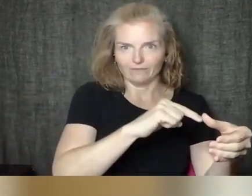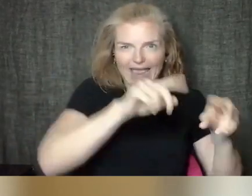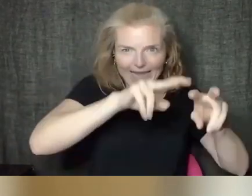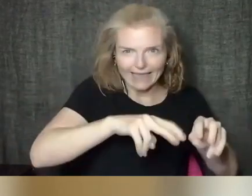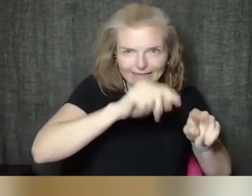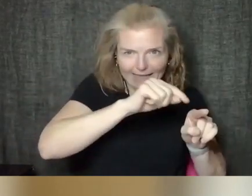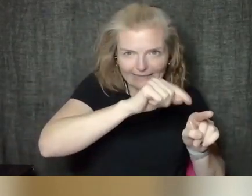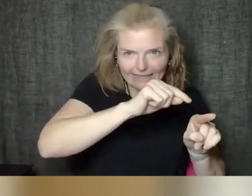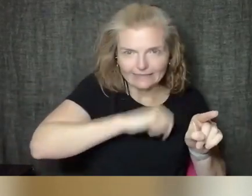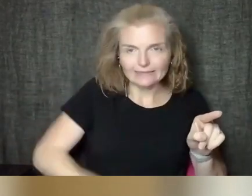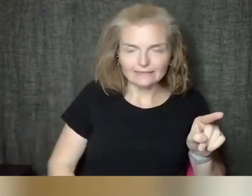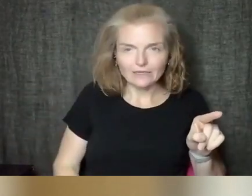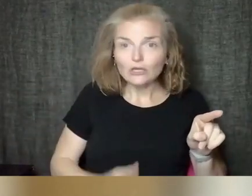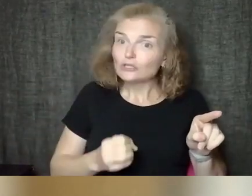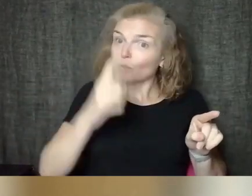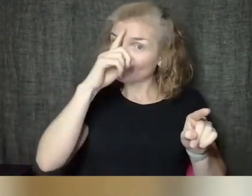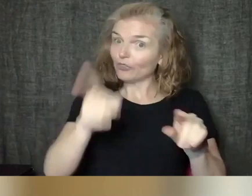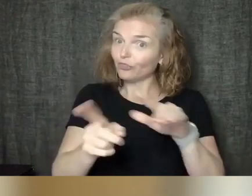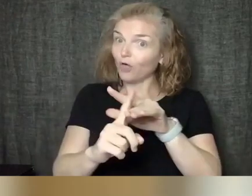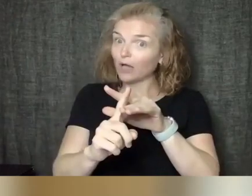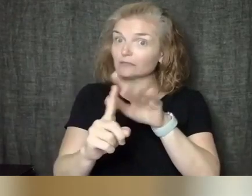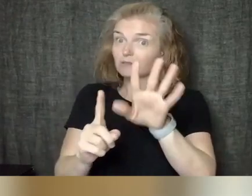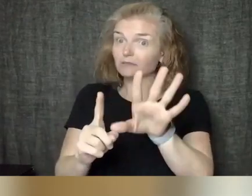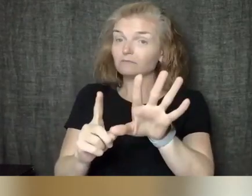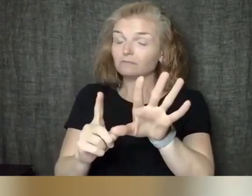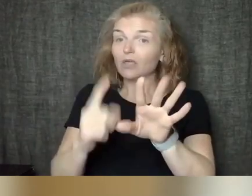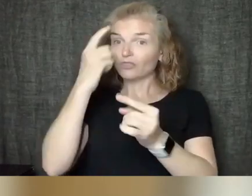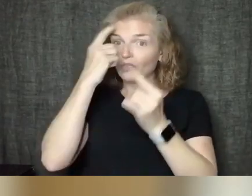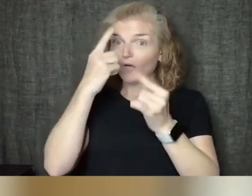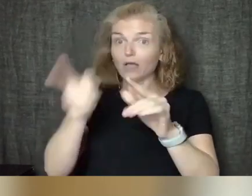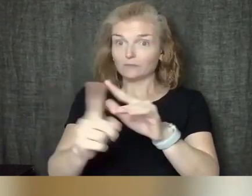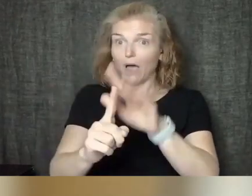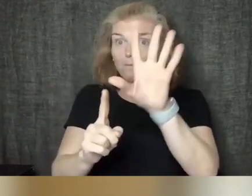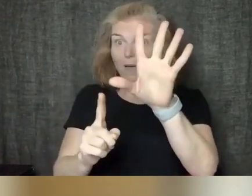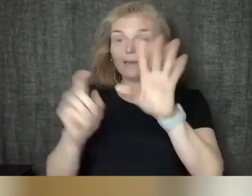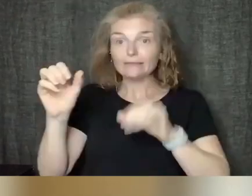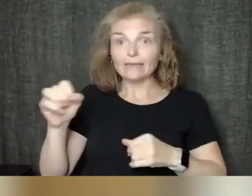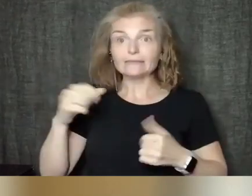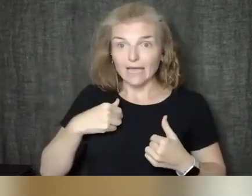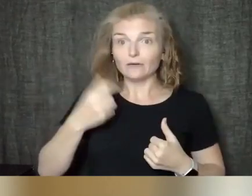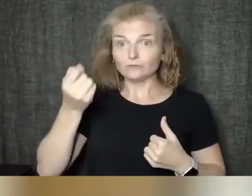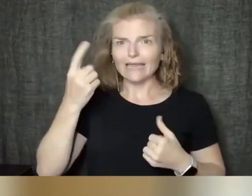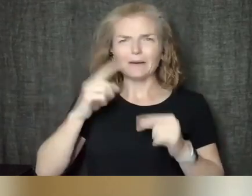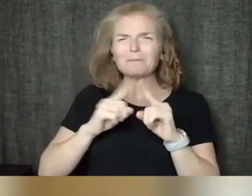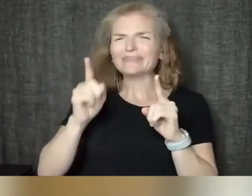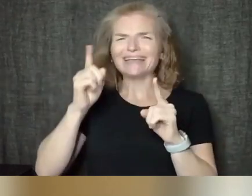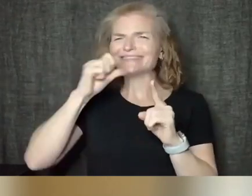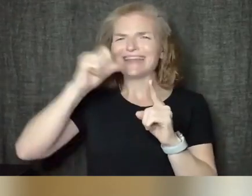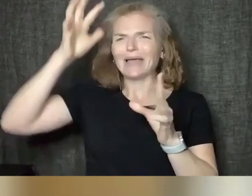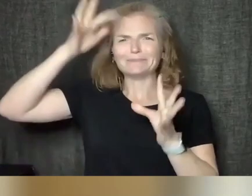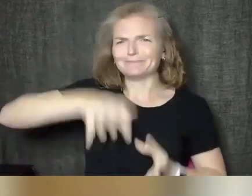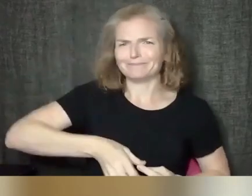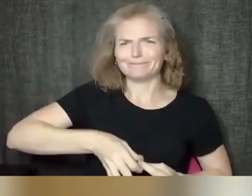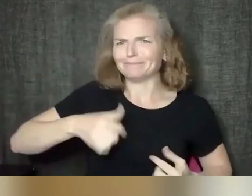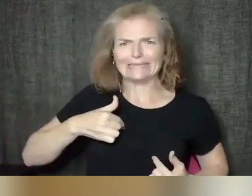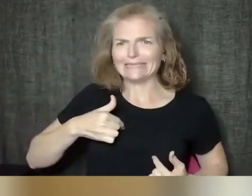So then thoughts may arise, but they arise as utterly empty phenomena because we've seen their emptiness. We know they're not mine.